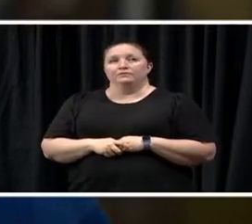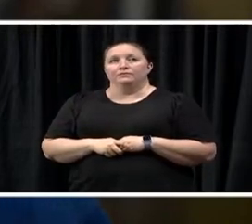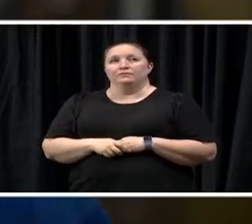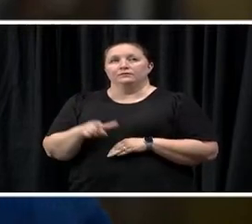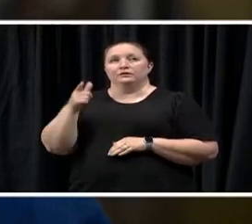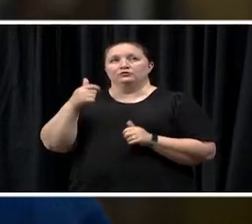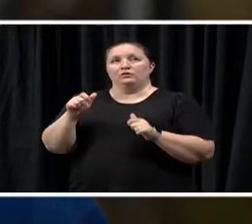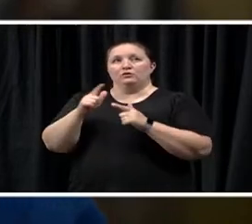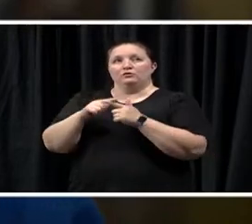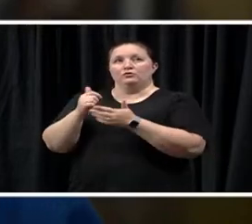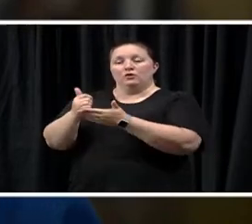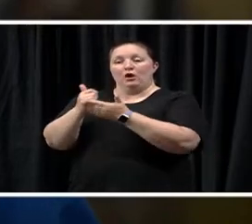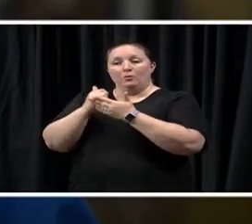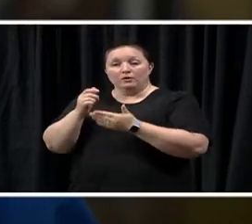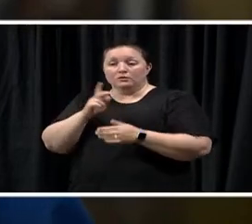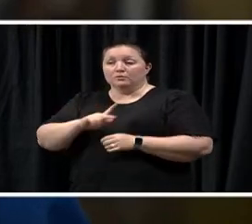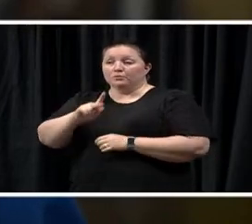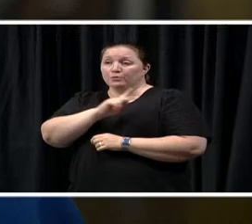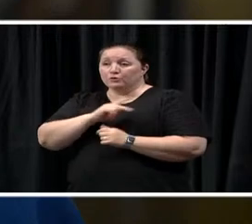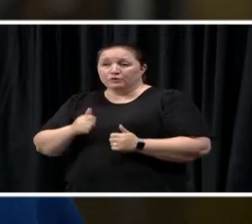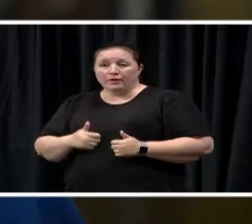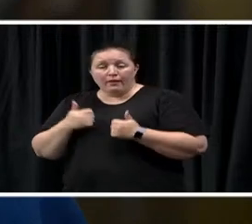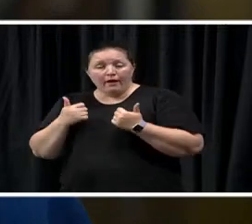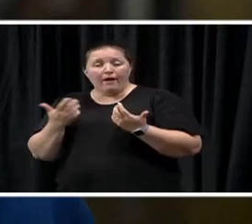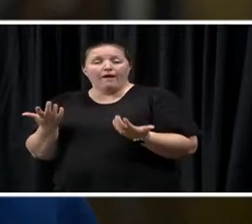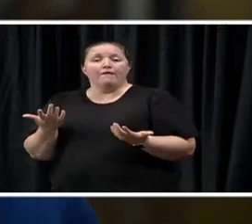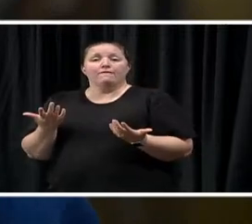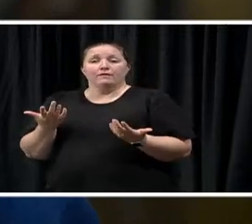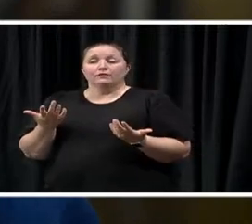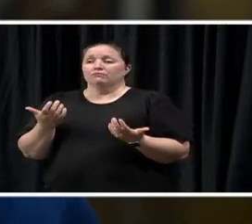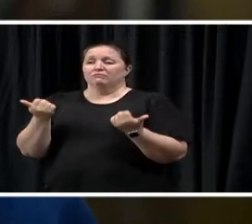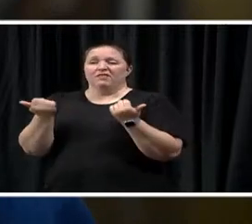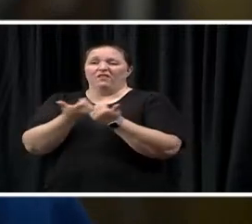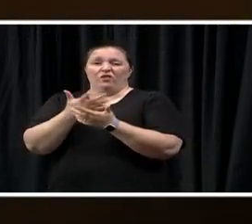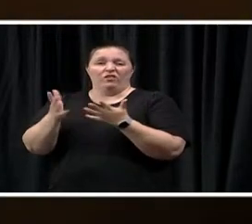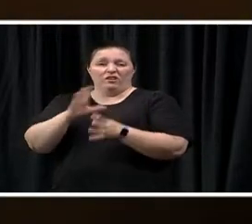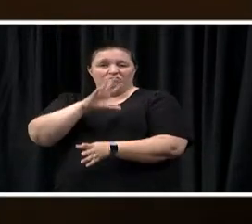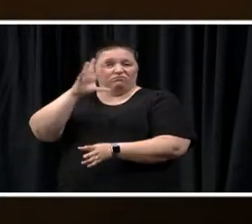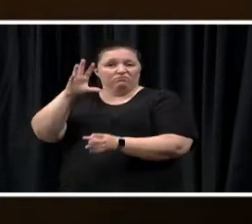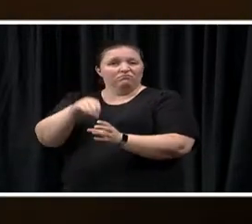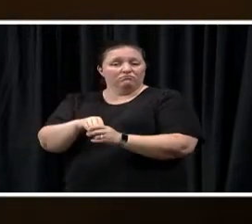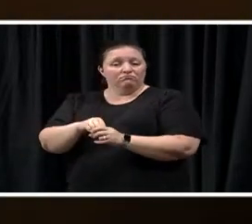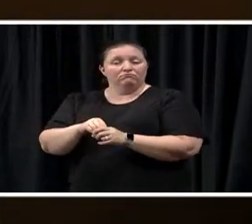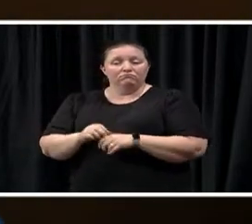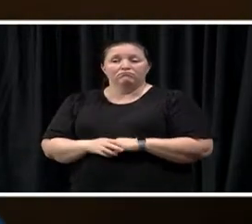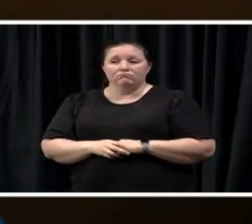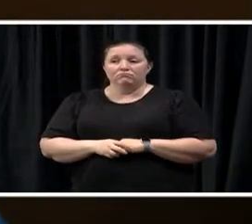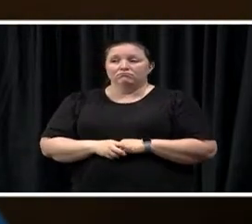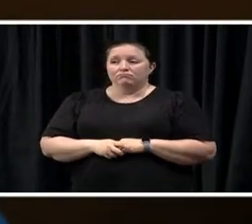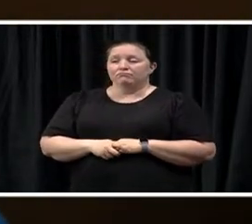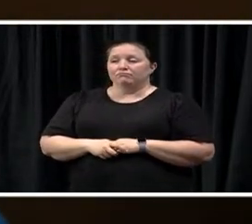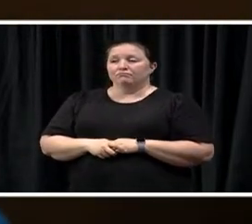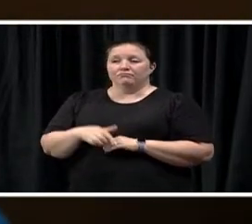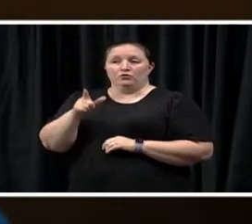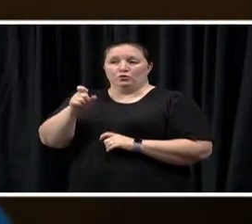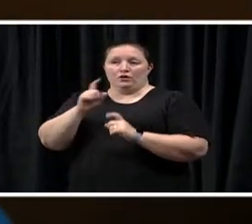help us in the personal life. He worries in everything. He likes, you can talk with him,